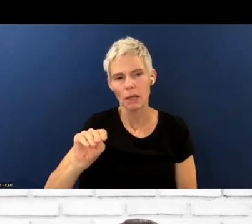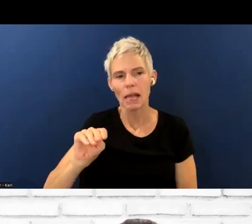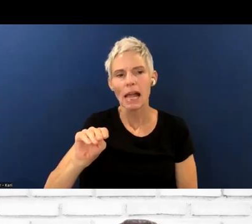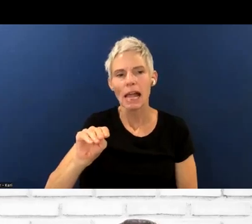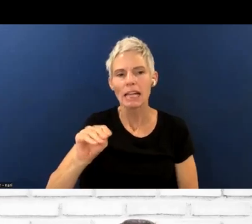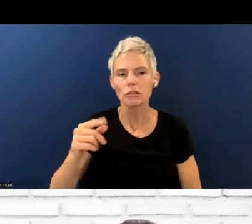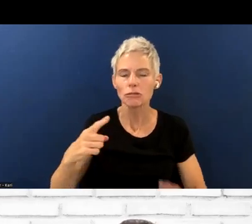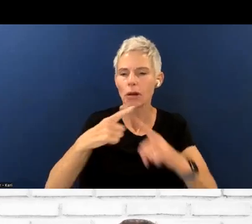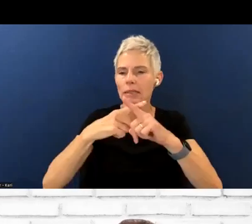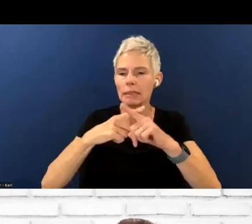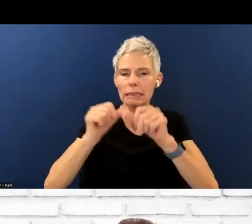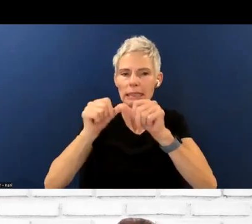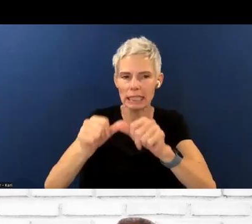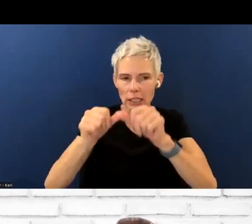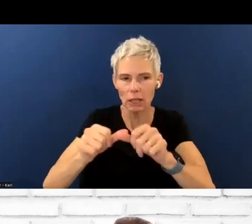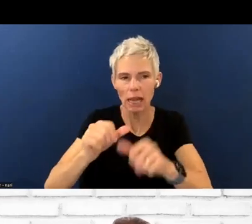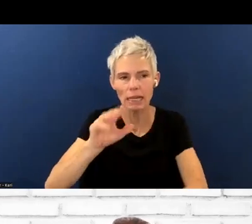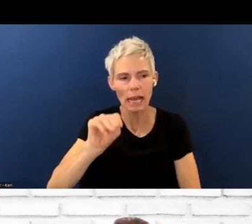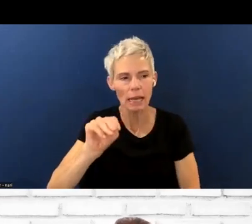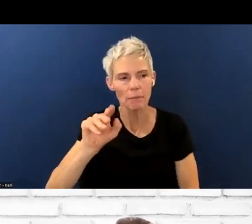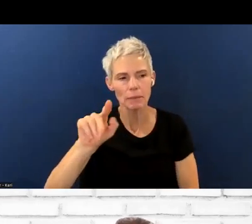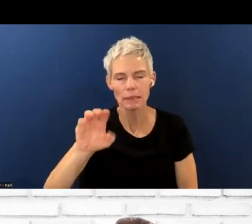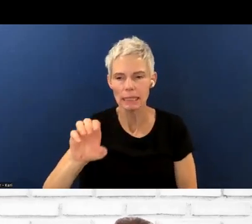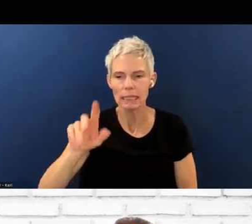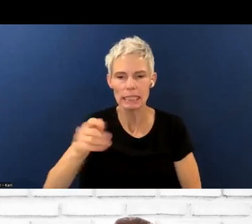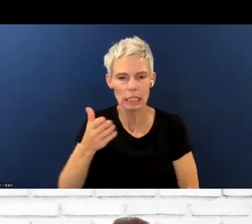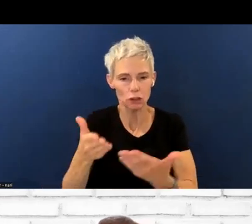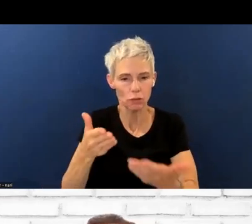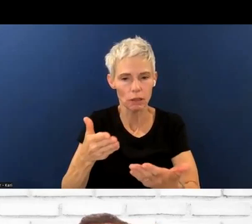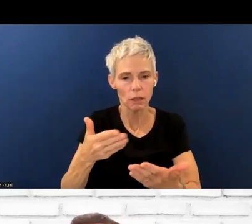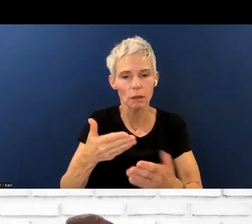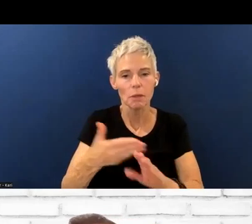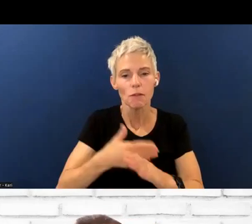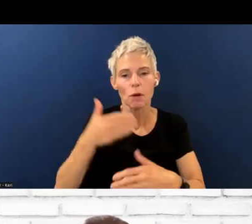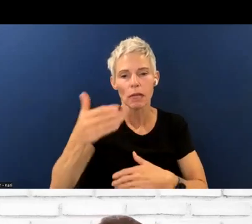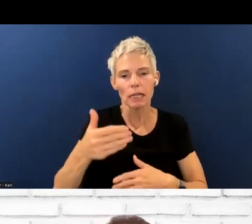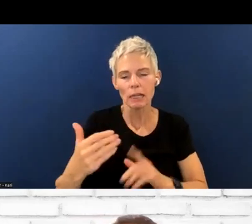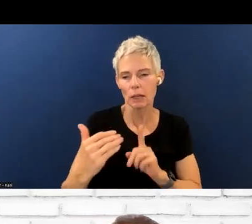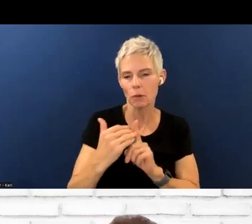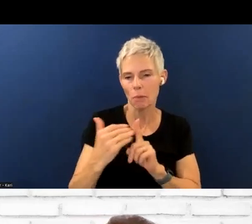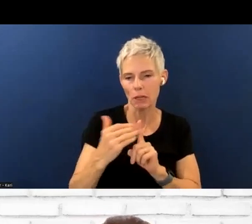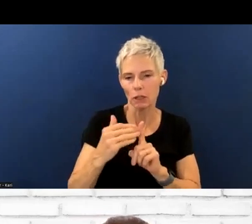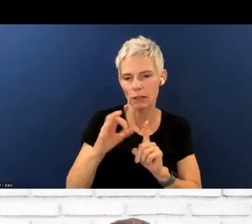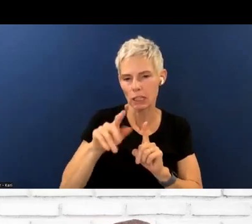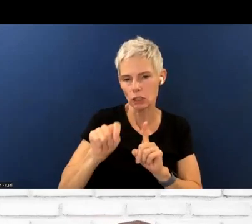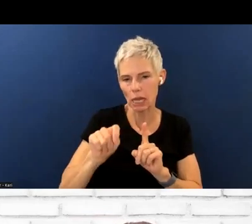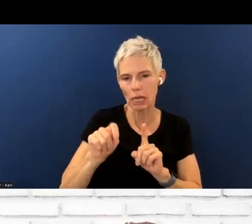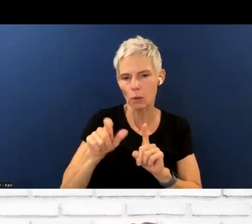MCT services. And before I go to the next one, there was a reminder put in the chat box and I want you guys to